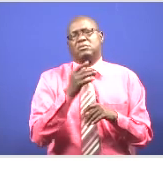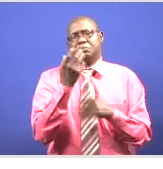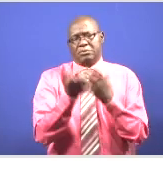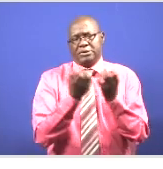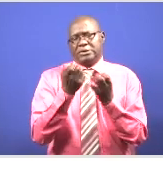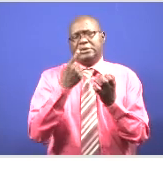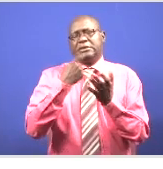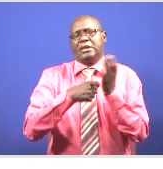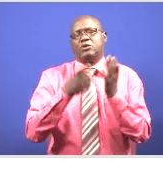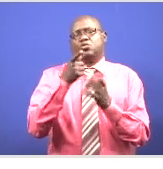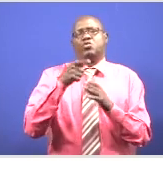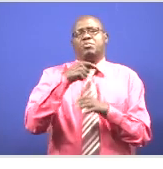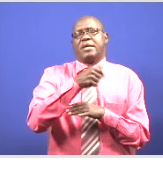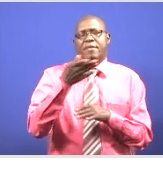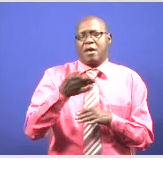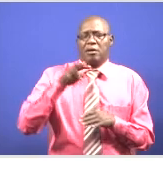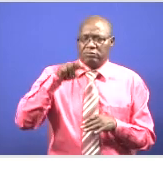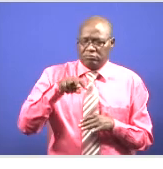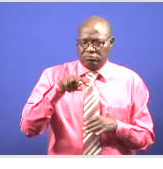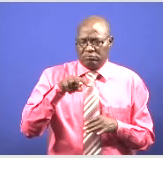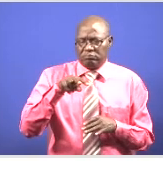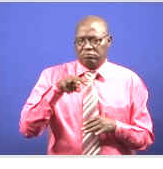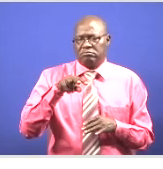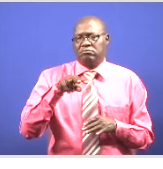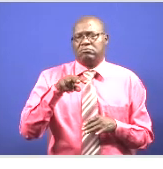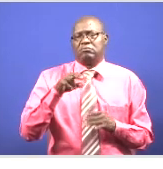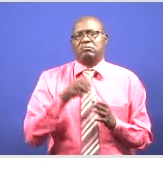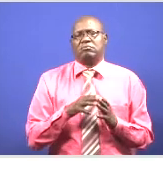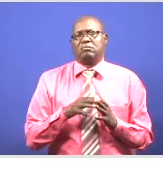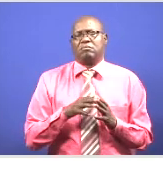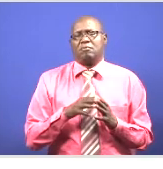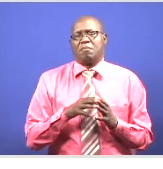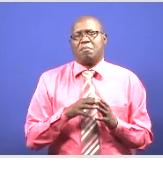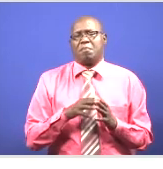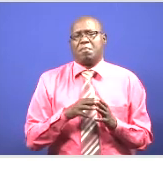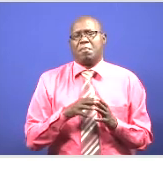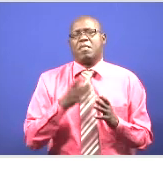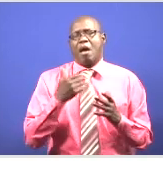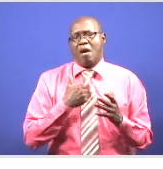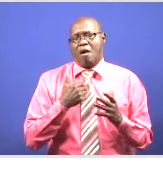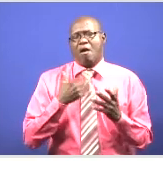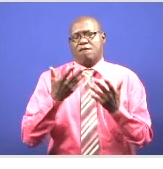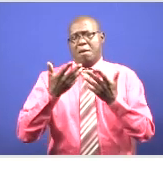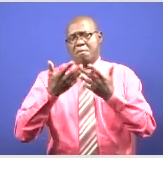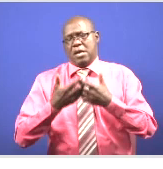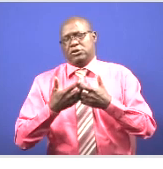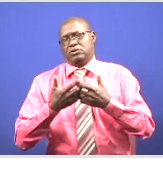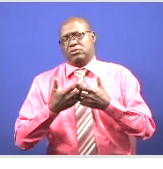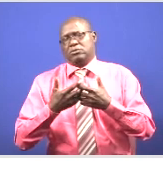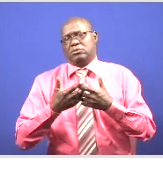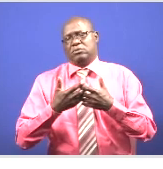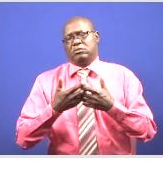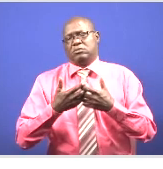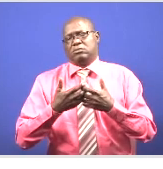pay are similar, you know? They're matching, you know? That